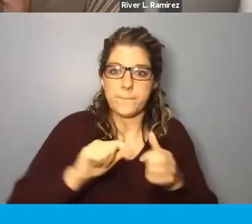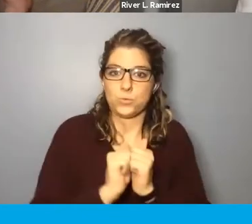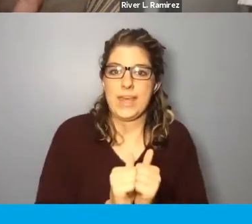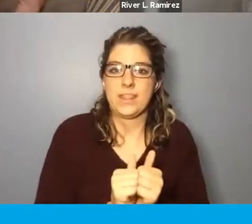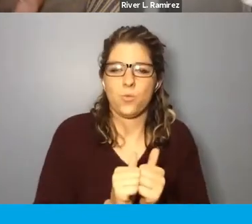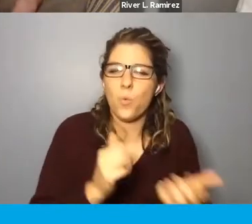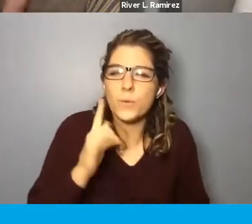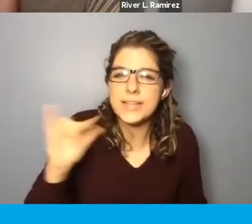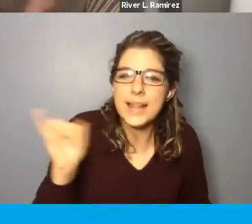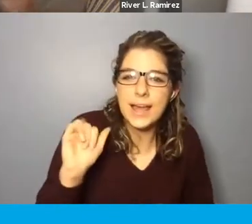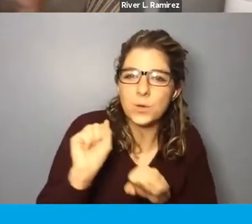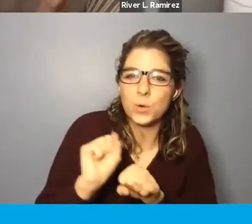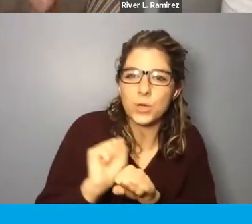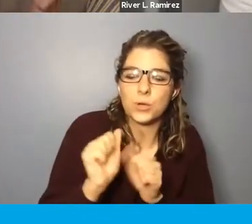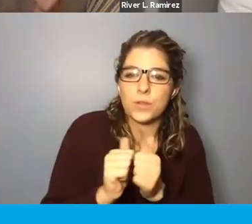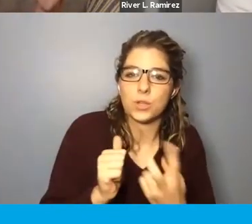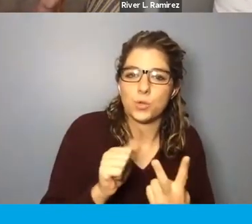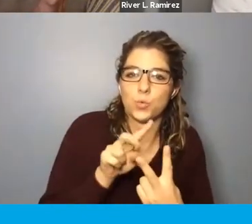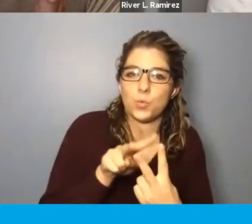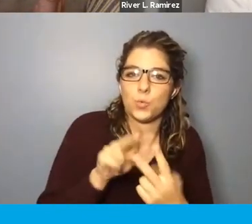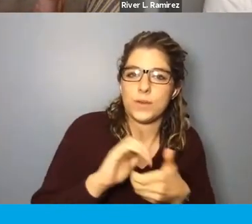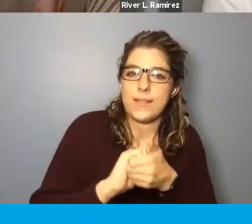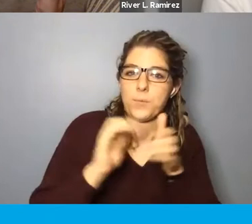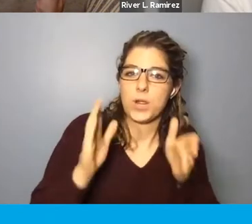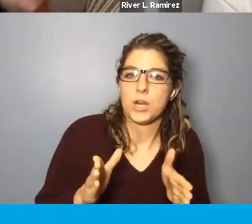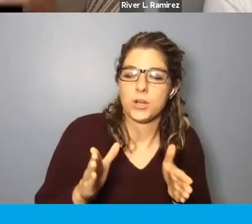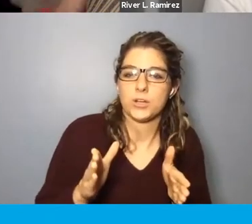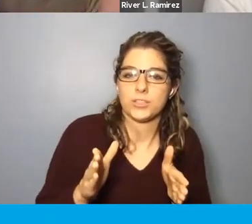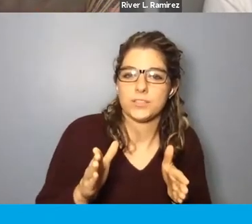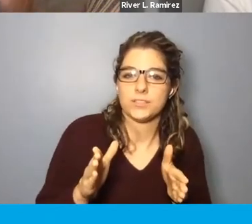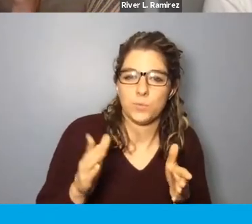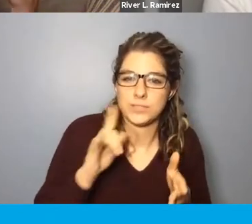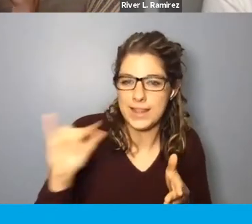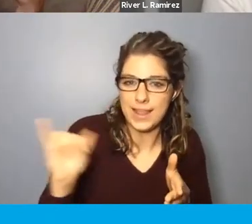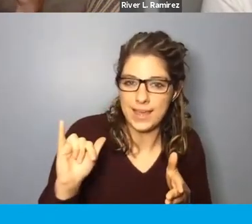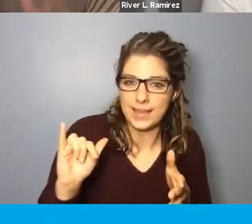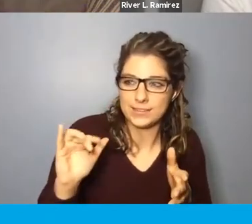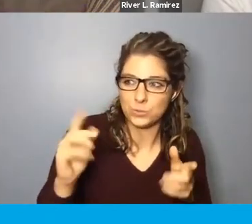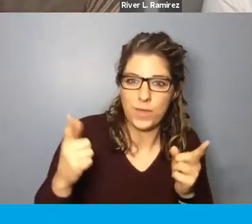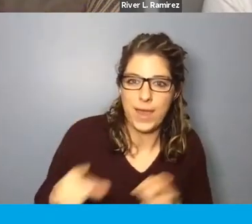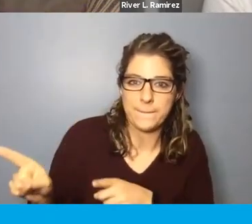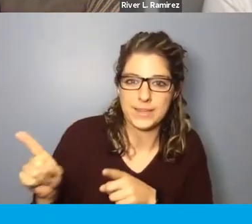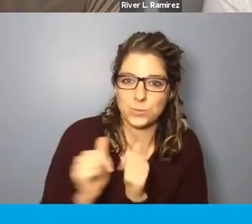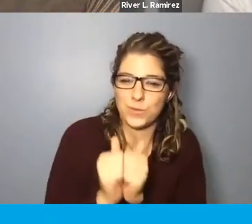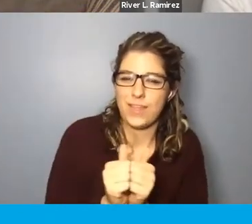was it like working with your two collaborators? What was it like to bring this about together?